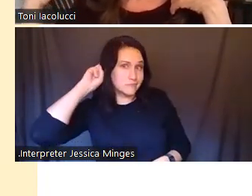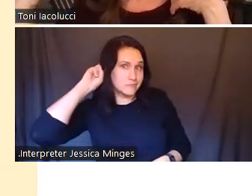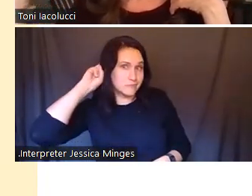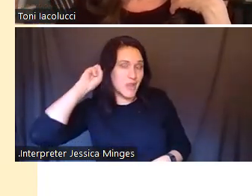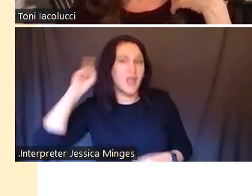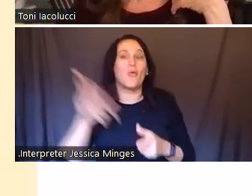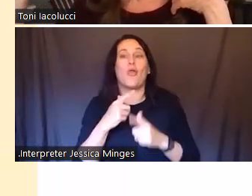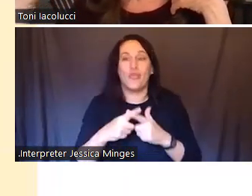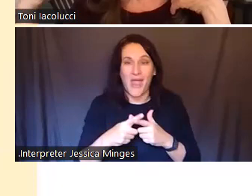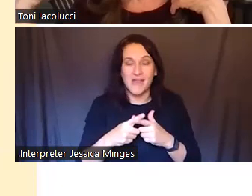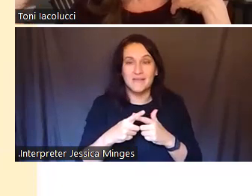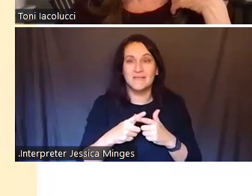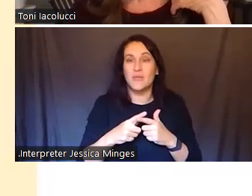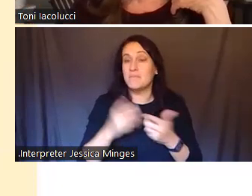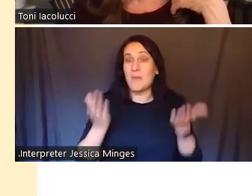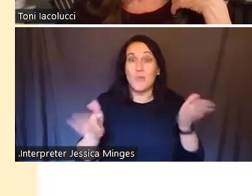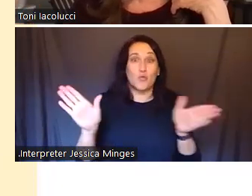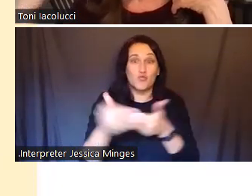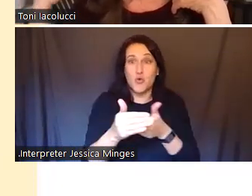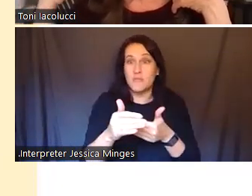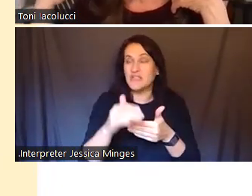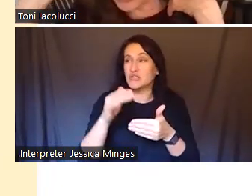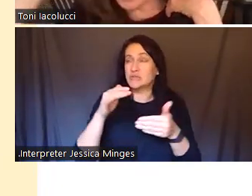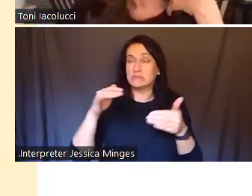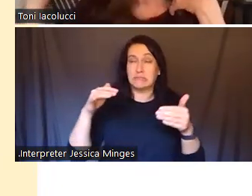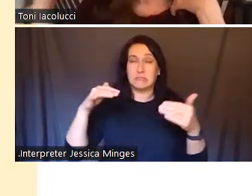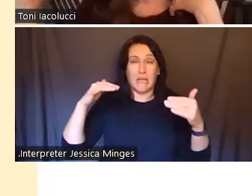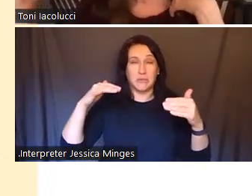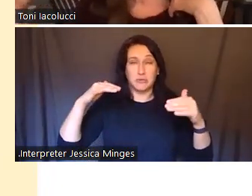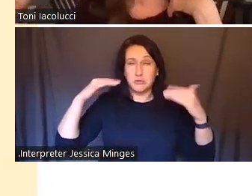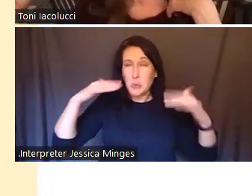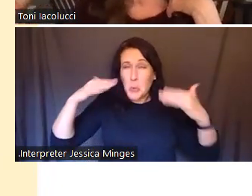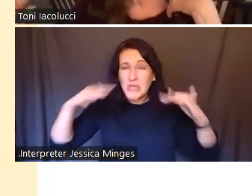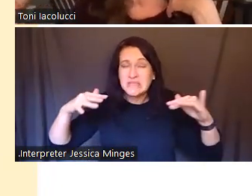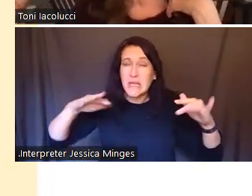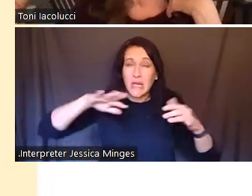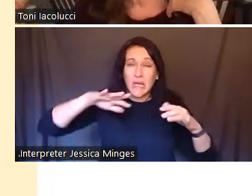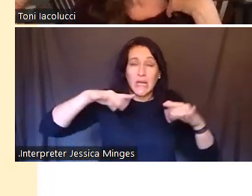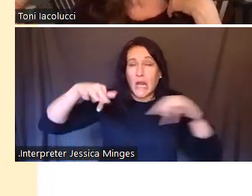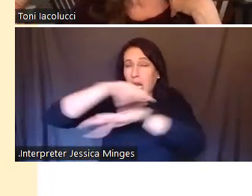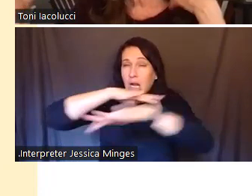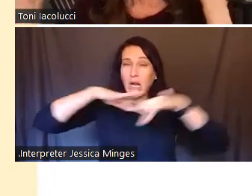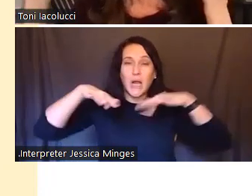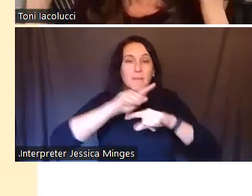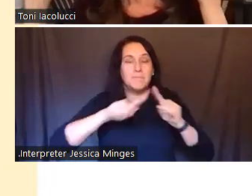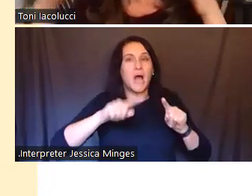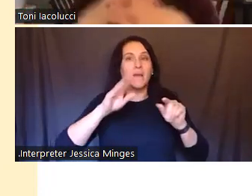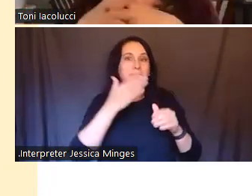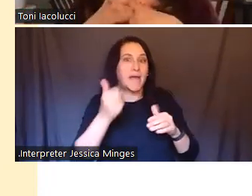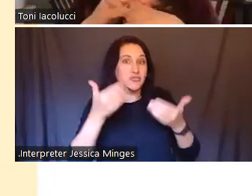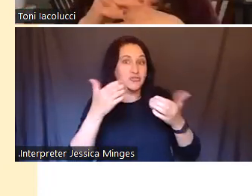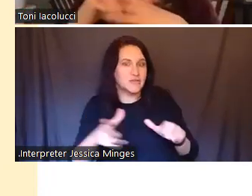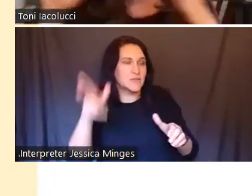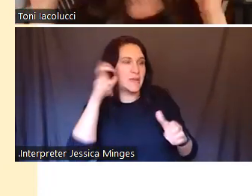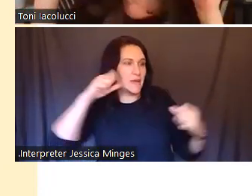the room can be really noisy and chaotic, but you will have a much better chance of hearing what's being said.